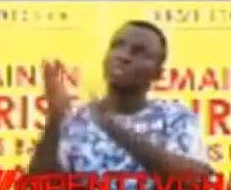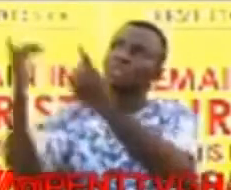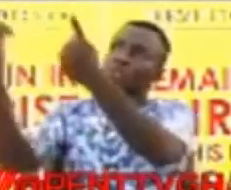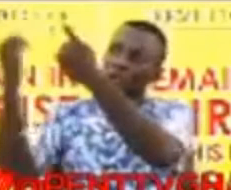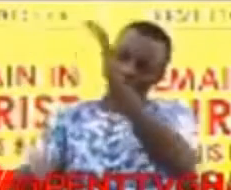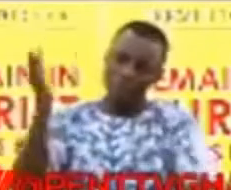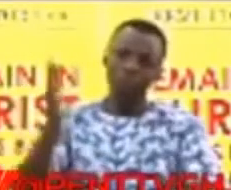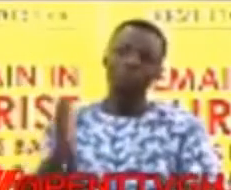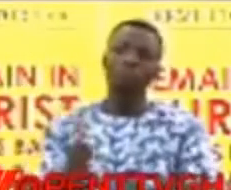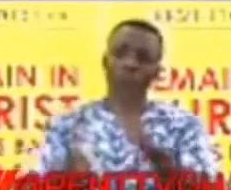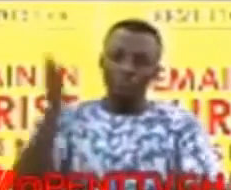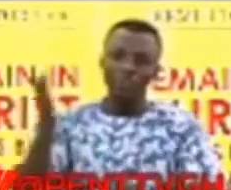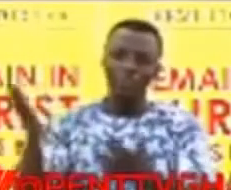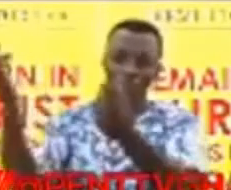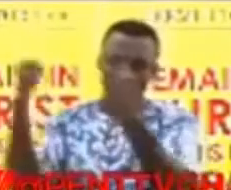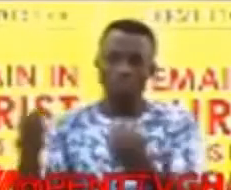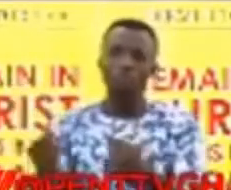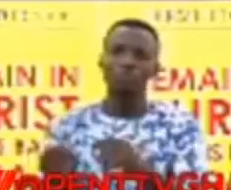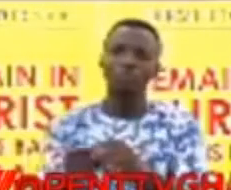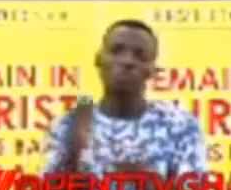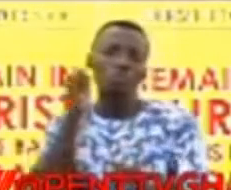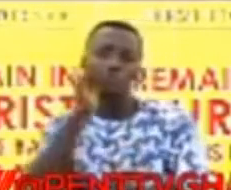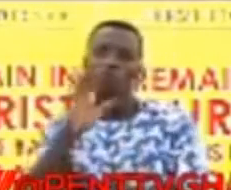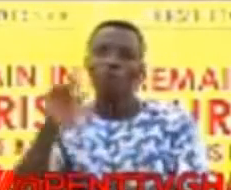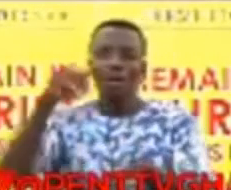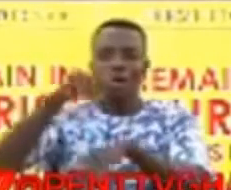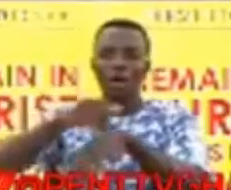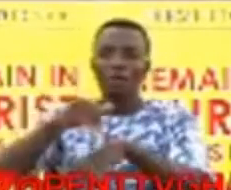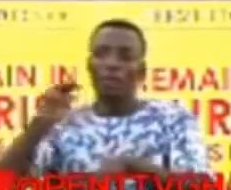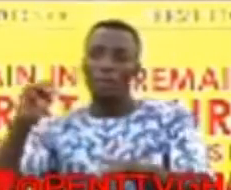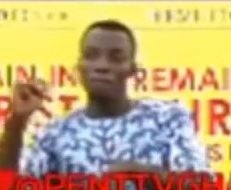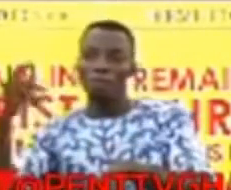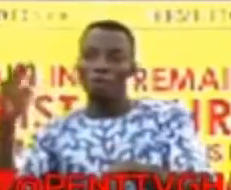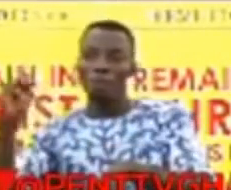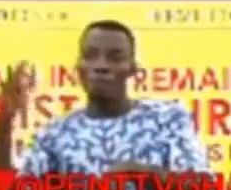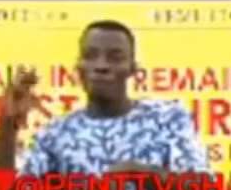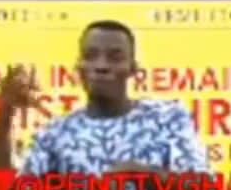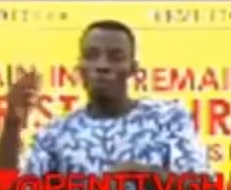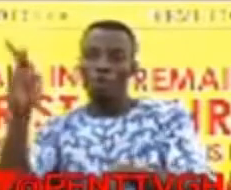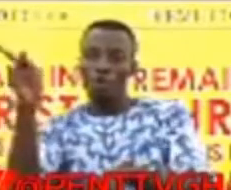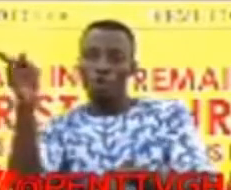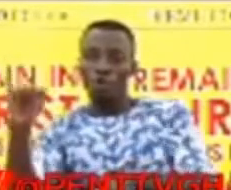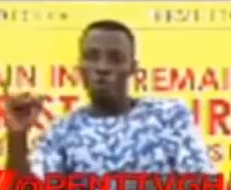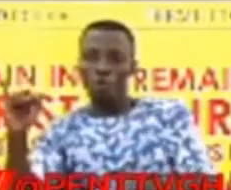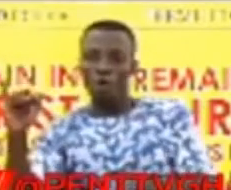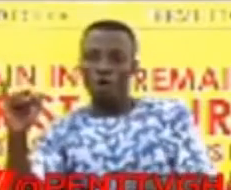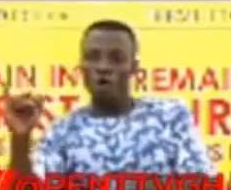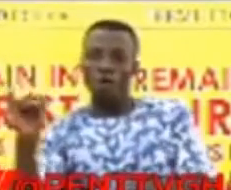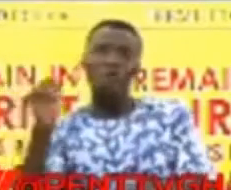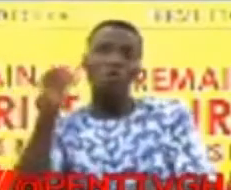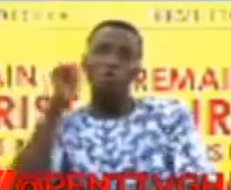come. What about the woman at Asante Mampong recently who lost four of her children on the same day?